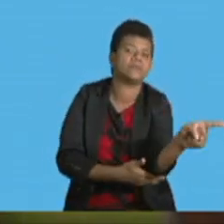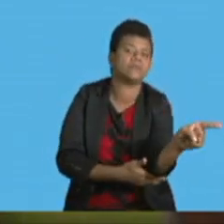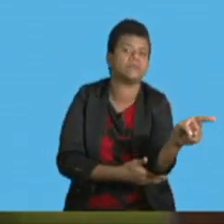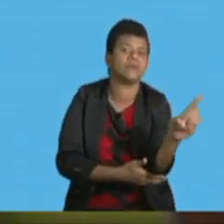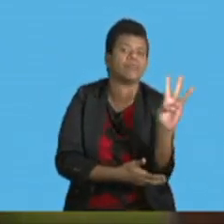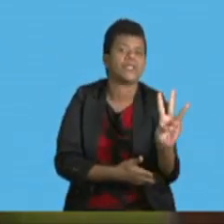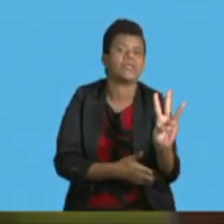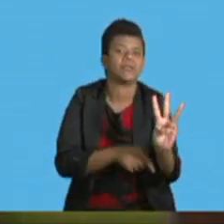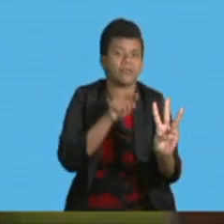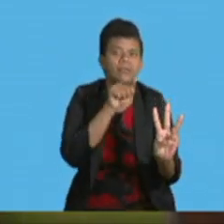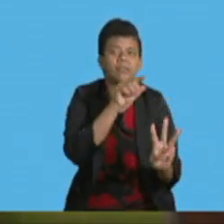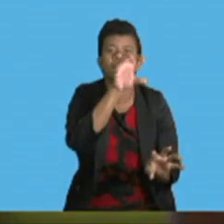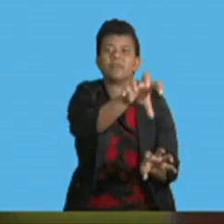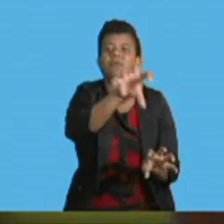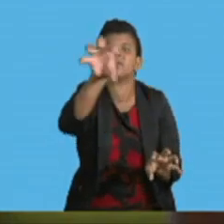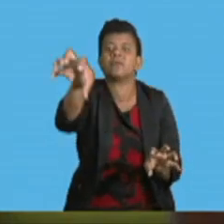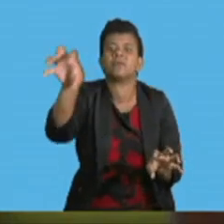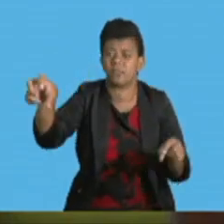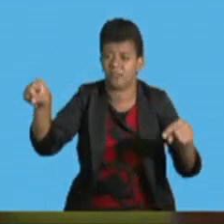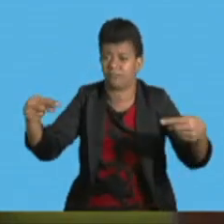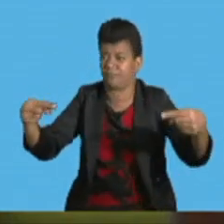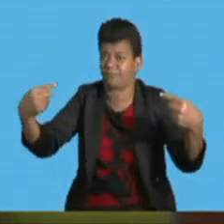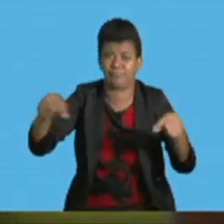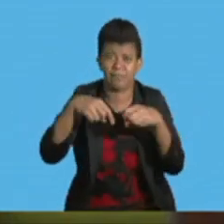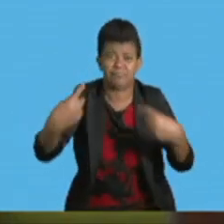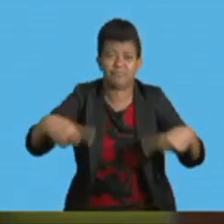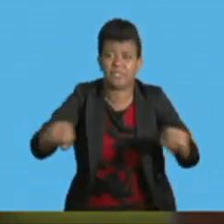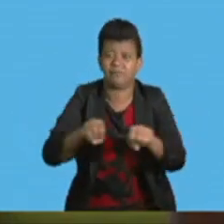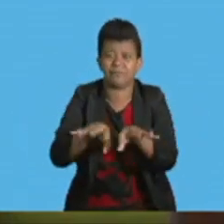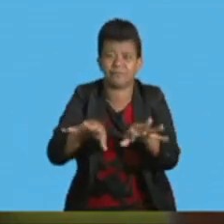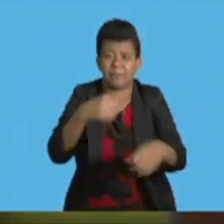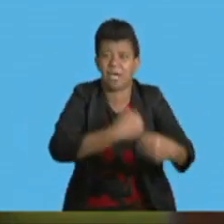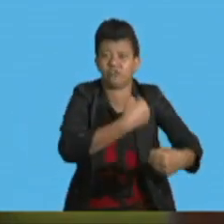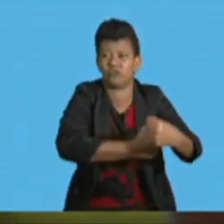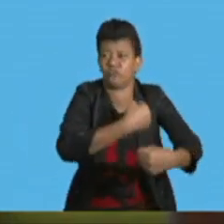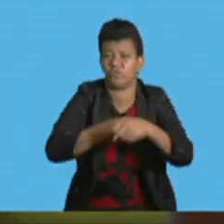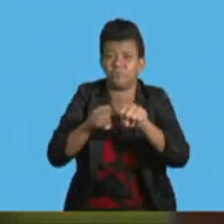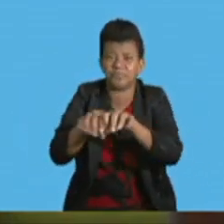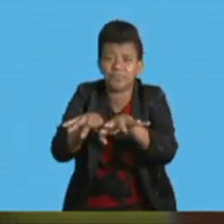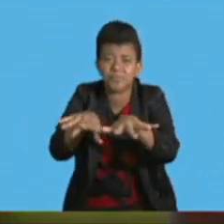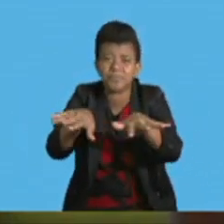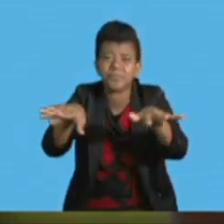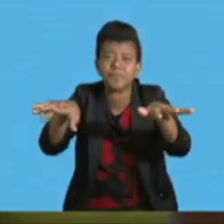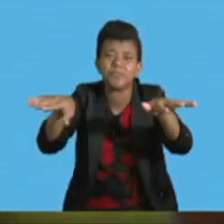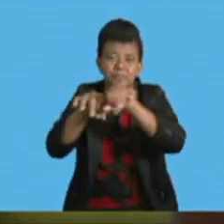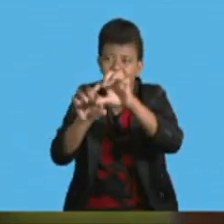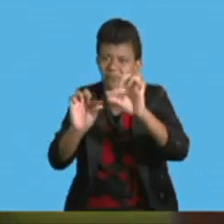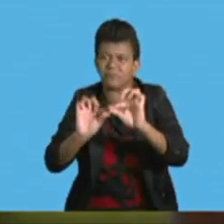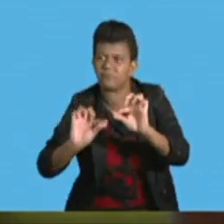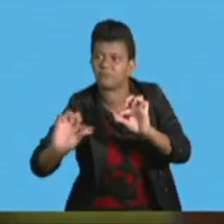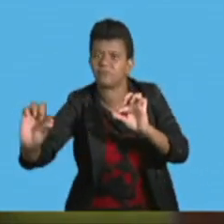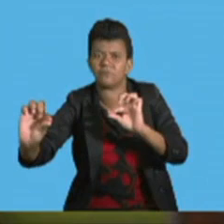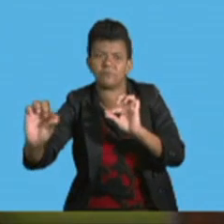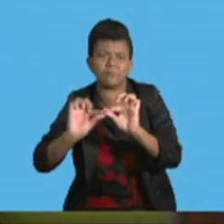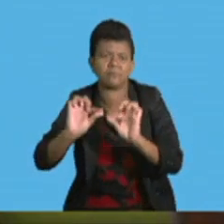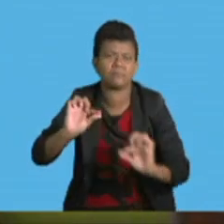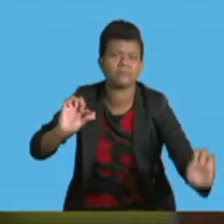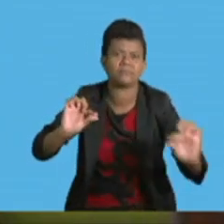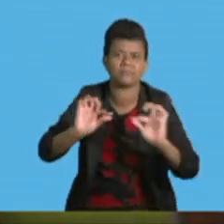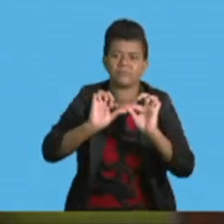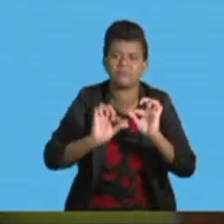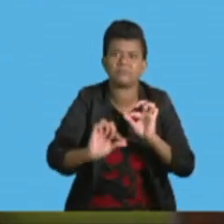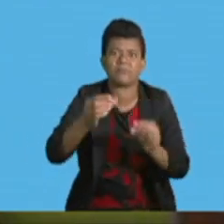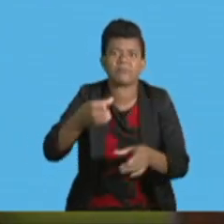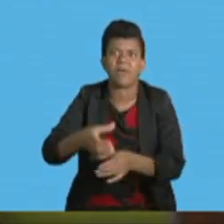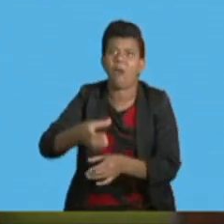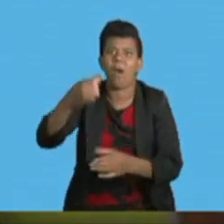on the 132,000 volt transmission lines, and the maintenance of steel lattice towers, including the removal